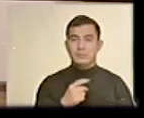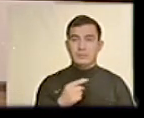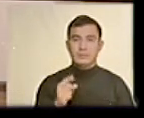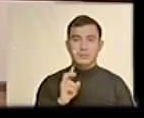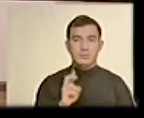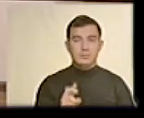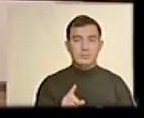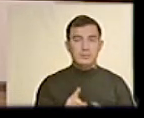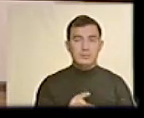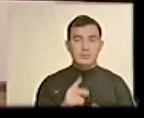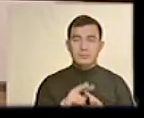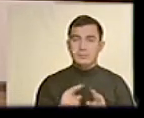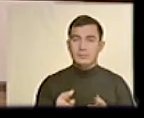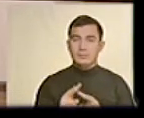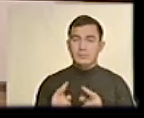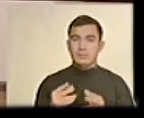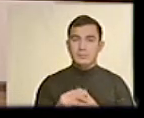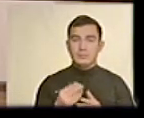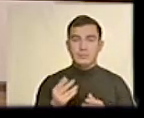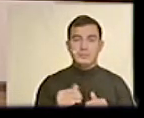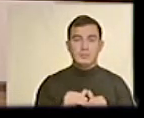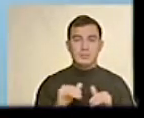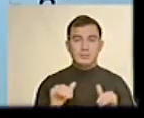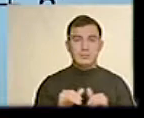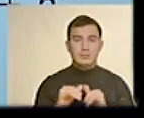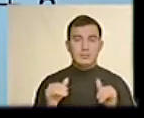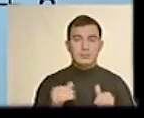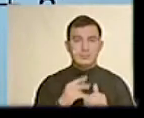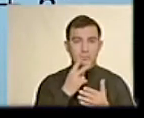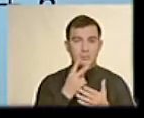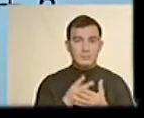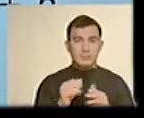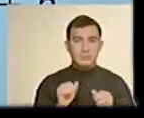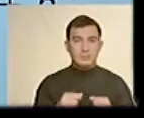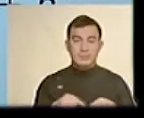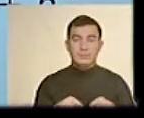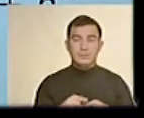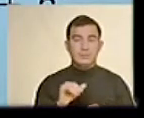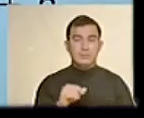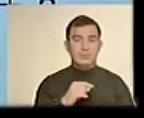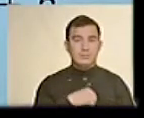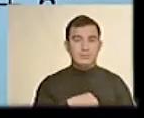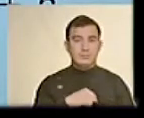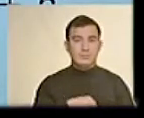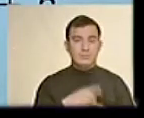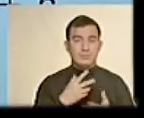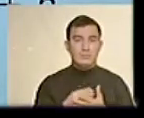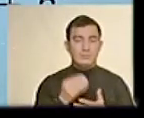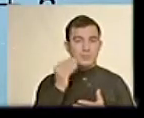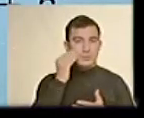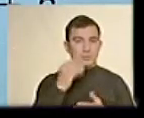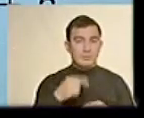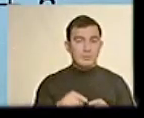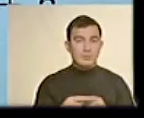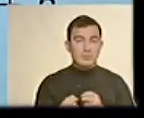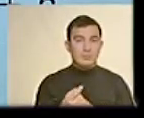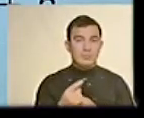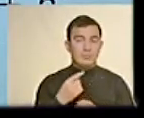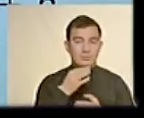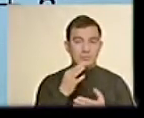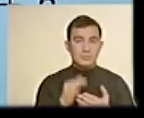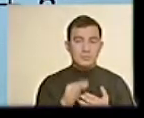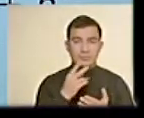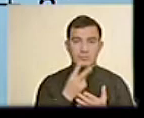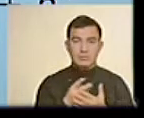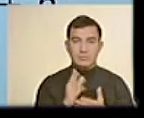ga ko'paytirib ko'rishimiz mumkin. Mana bunday holatda mana shu ifodani hosil qilib olsa